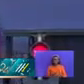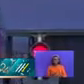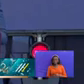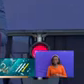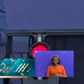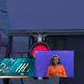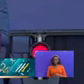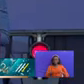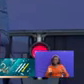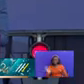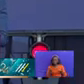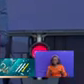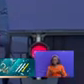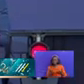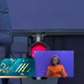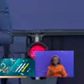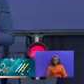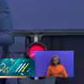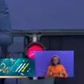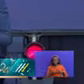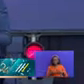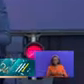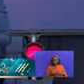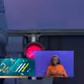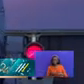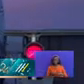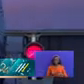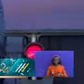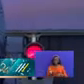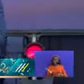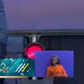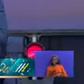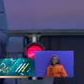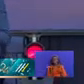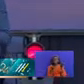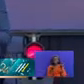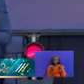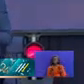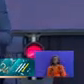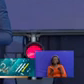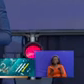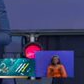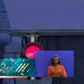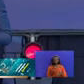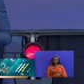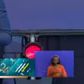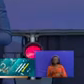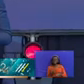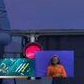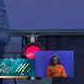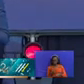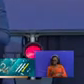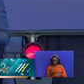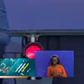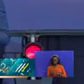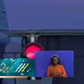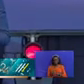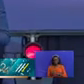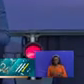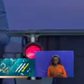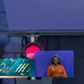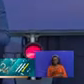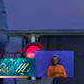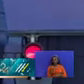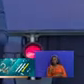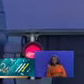casualties how we handle our sacrifice and our worship is still wanting and number five